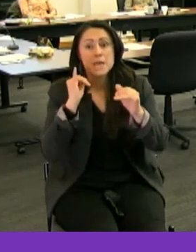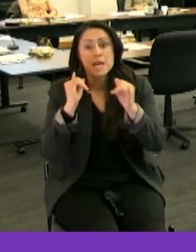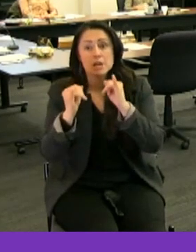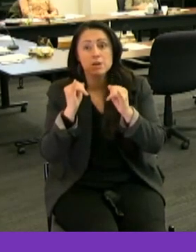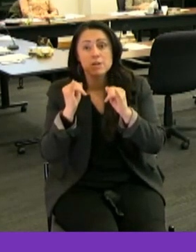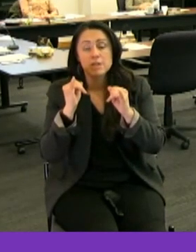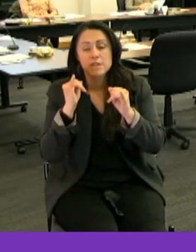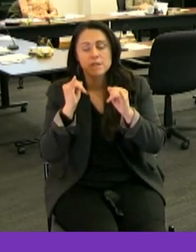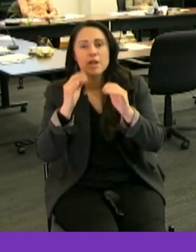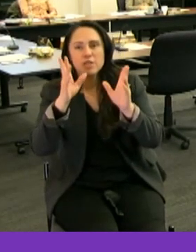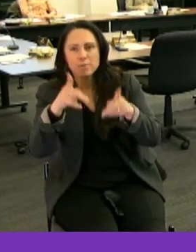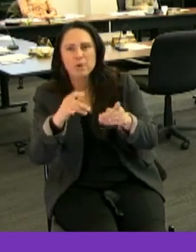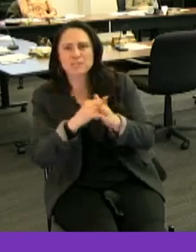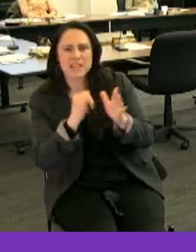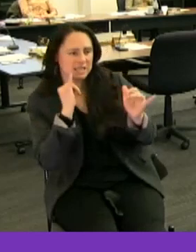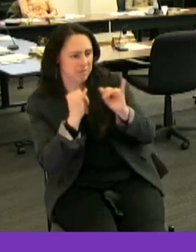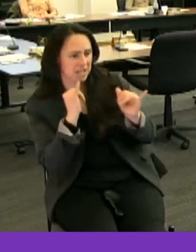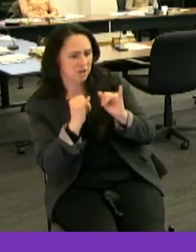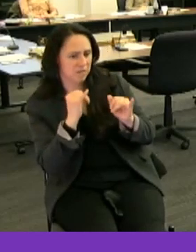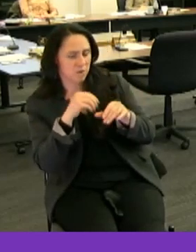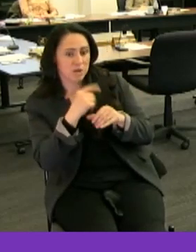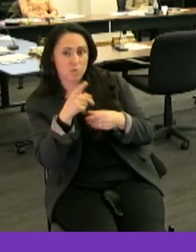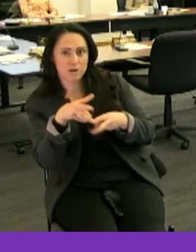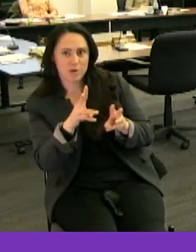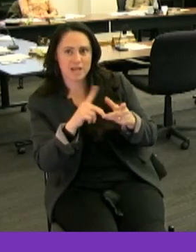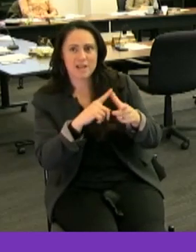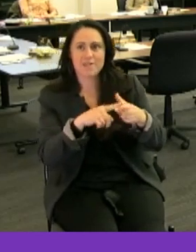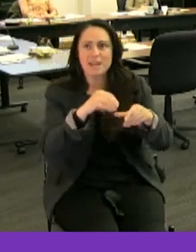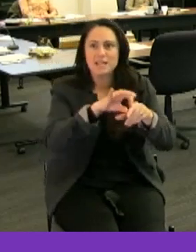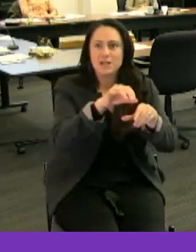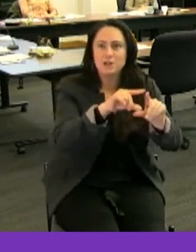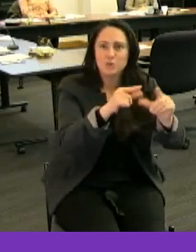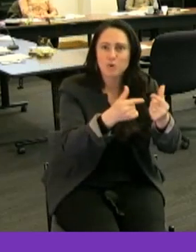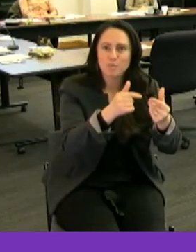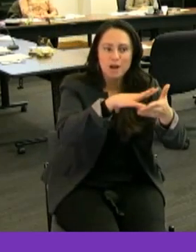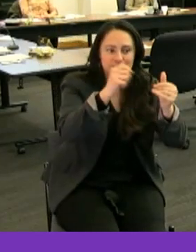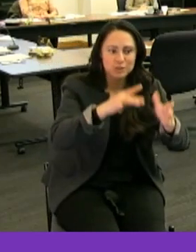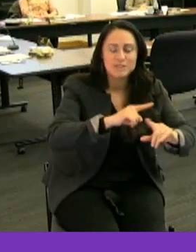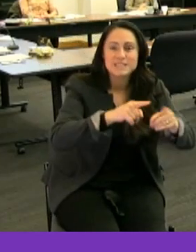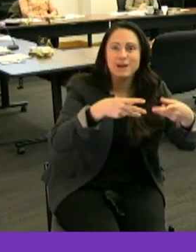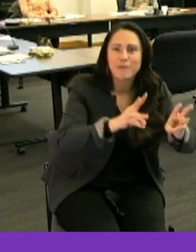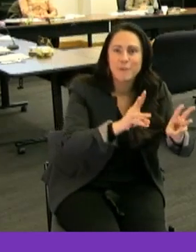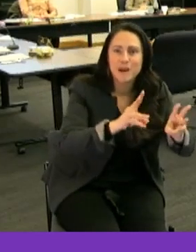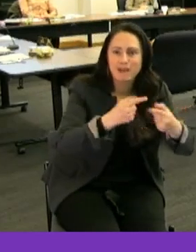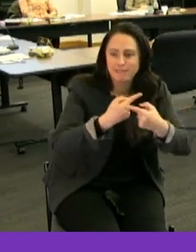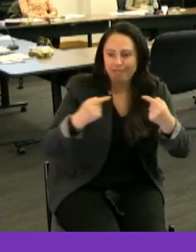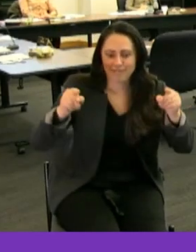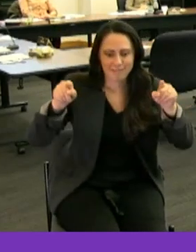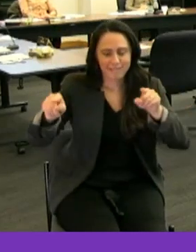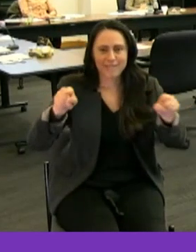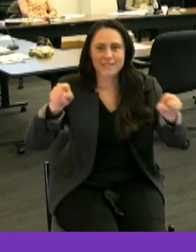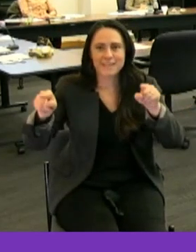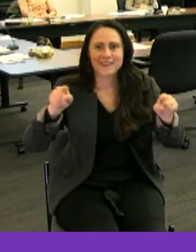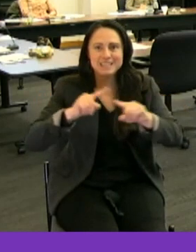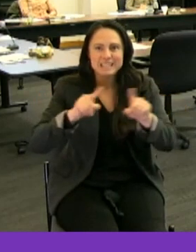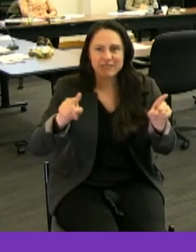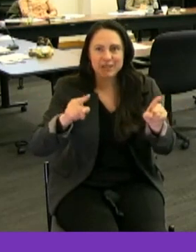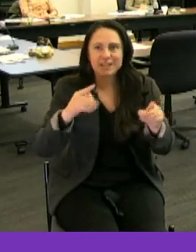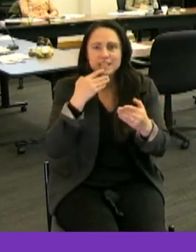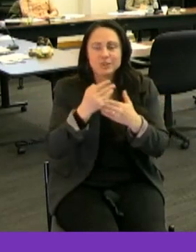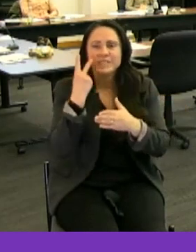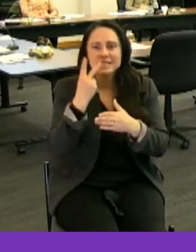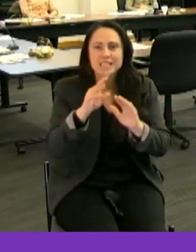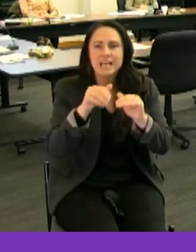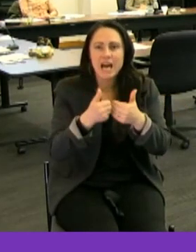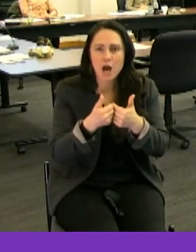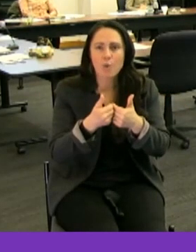interviewer or the interviewee in one way, and then when they're in a group of students, they'll kind of be a different way. So I think it's very good to see